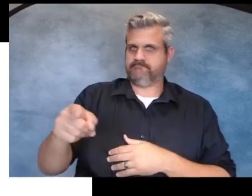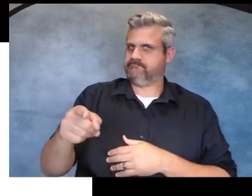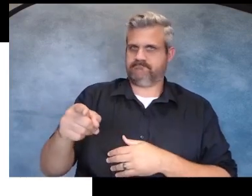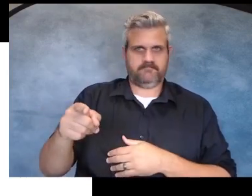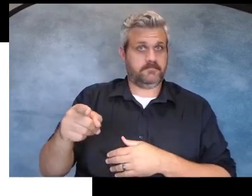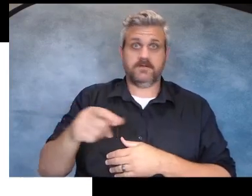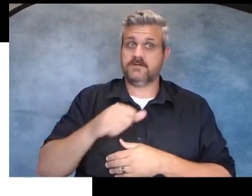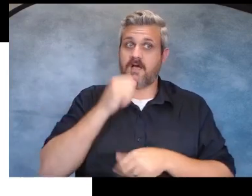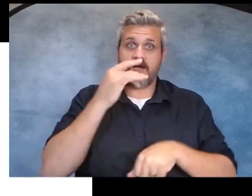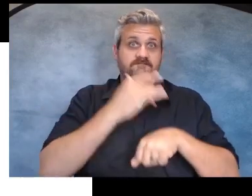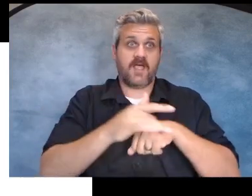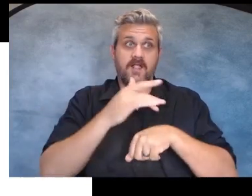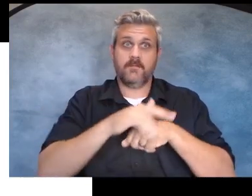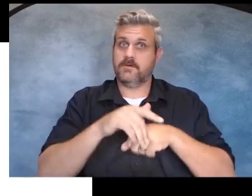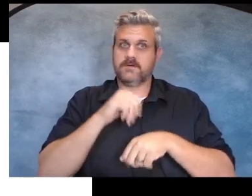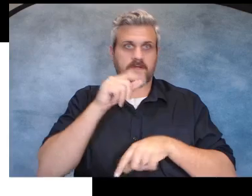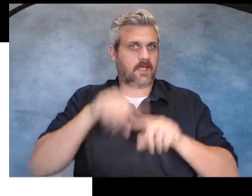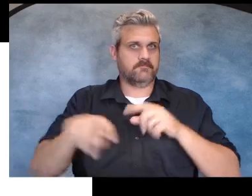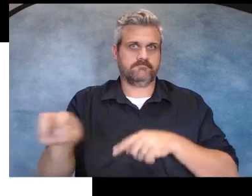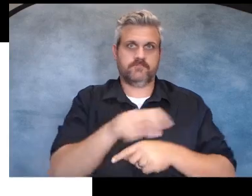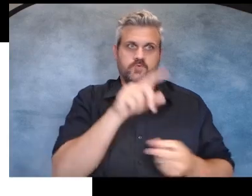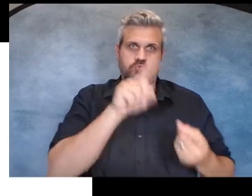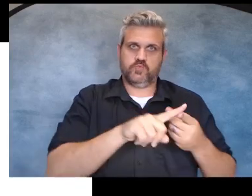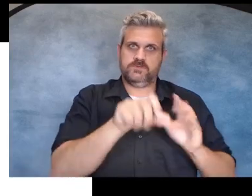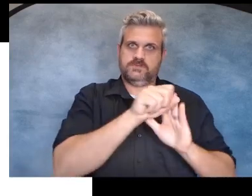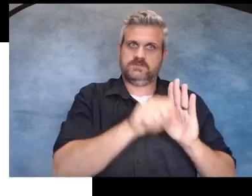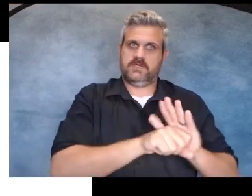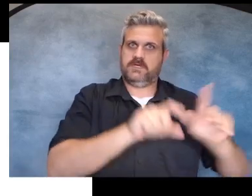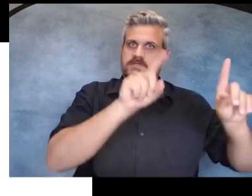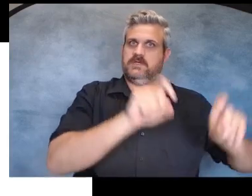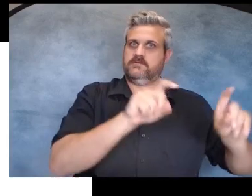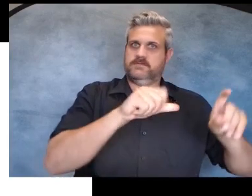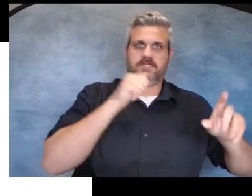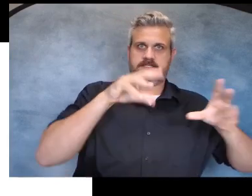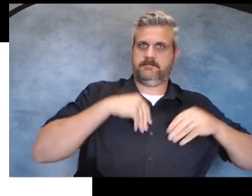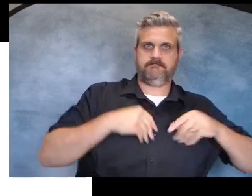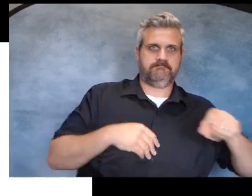not be available to them on the regular state assessment.